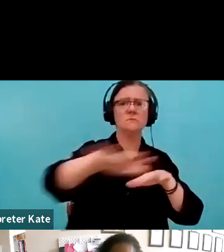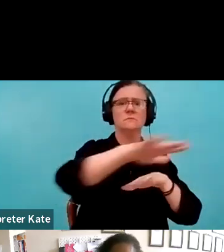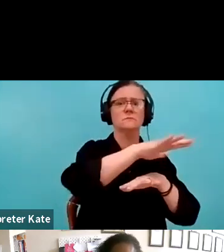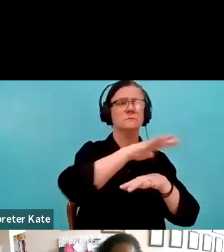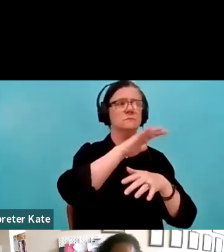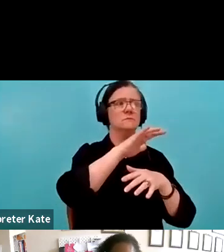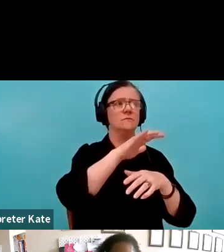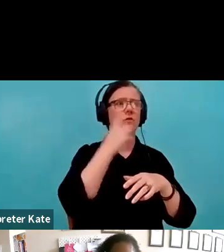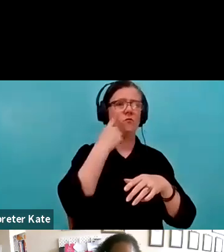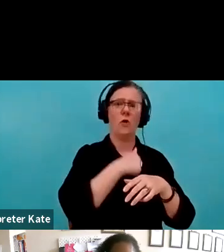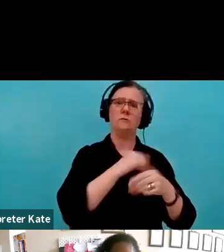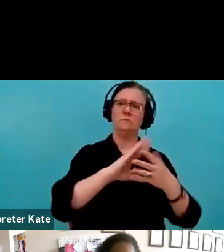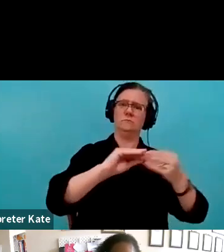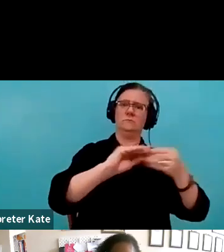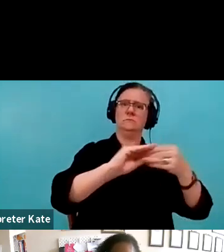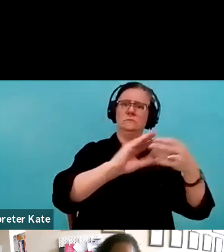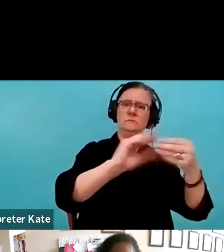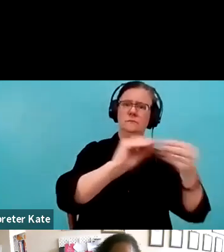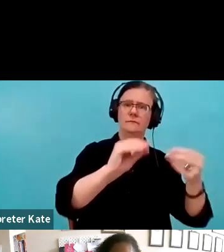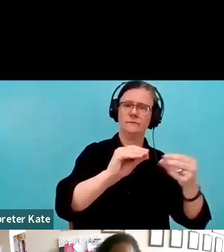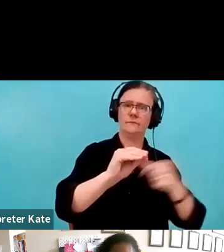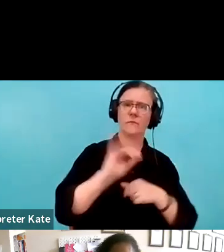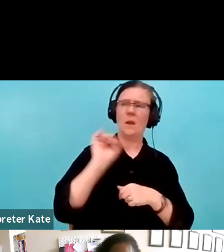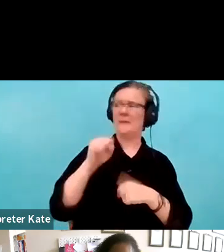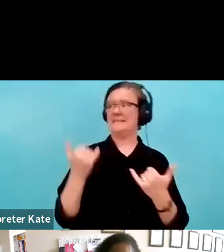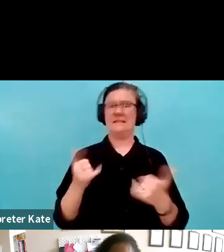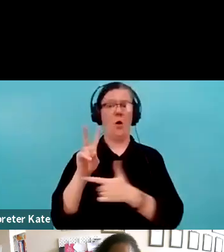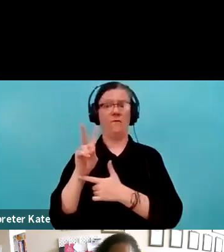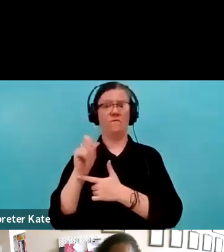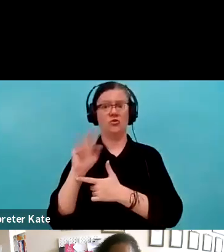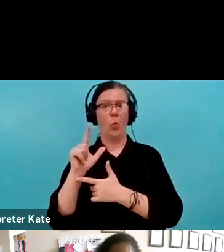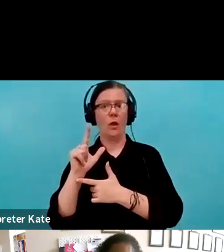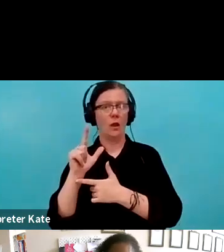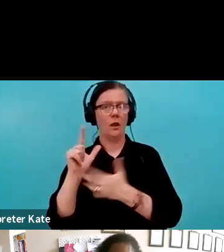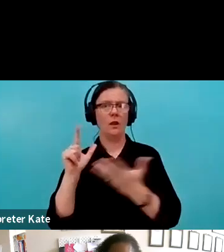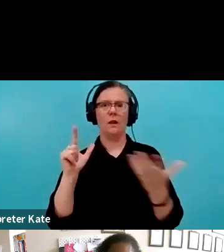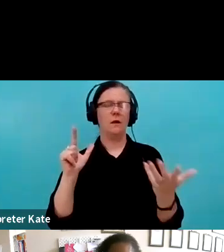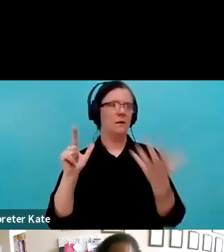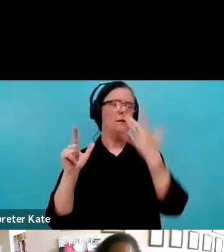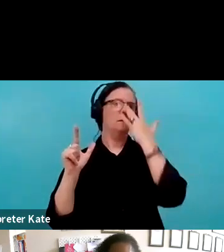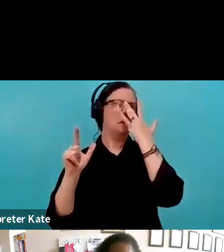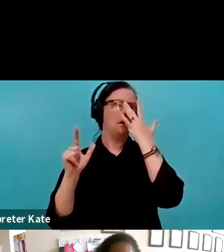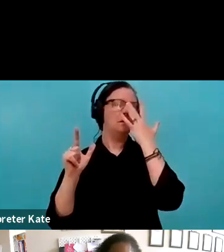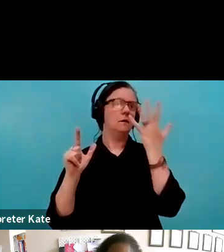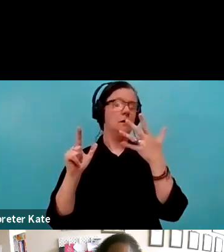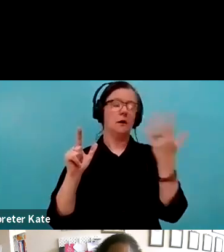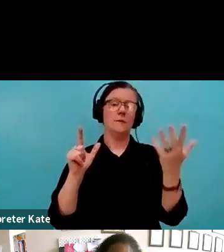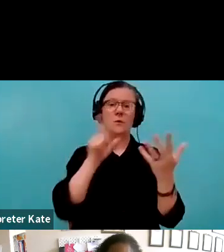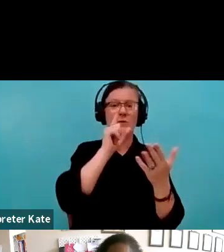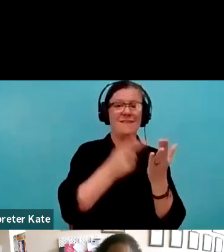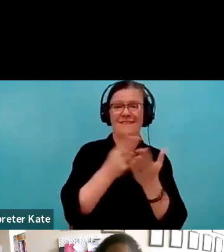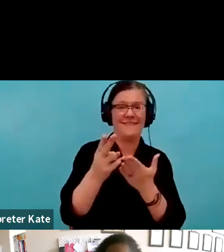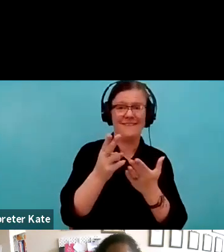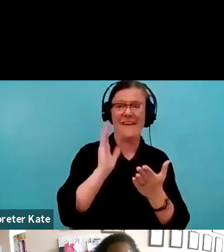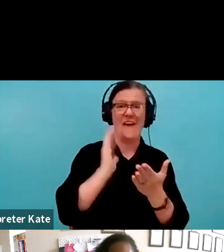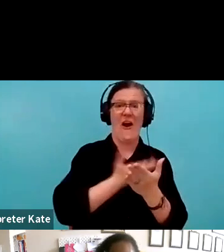as possible, knowing that we're in a virtual world, and so it may not have even looked like what the original intent